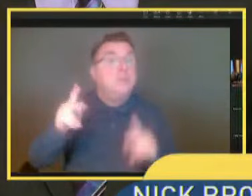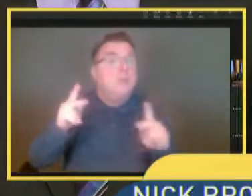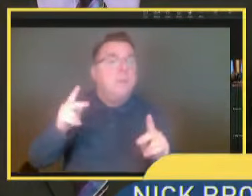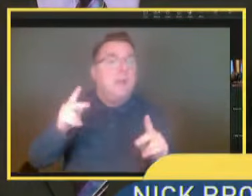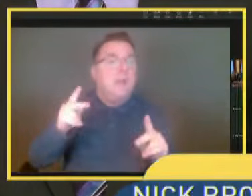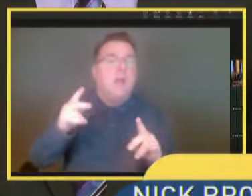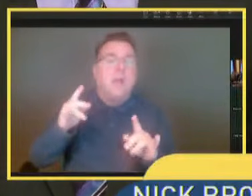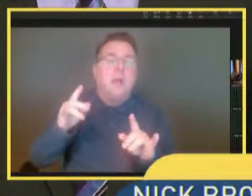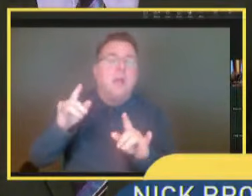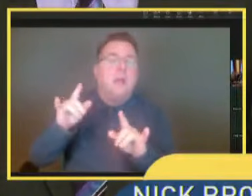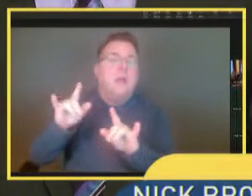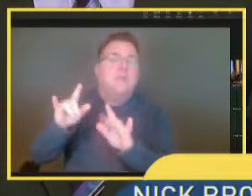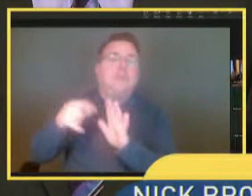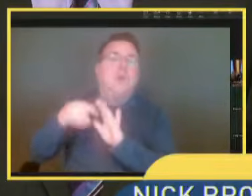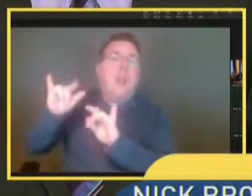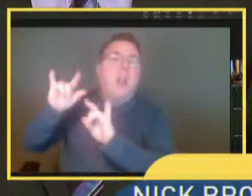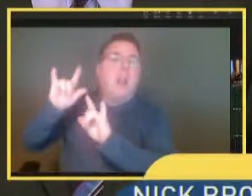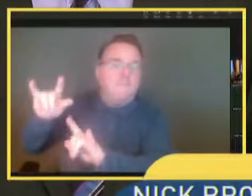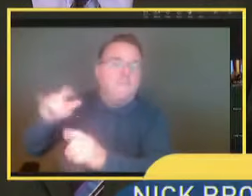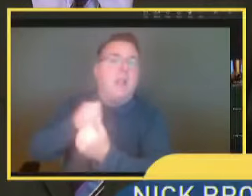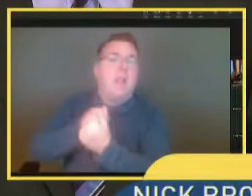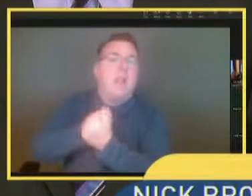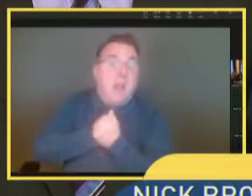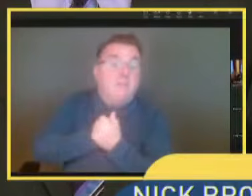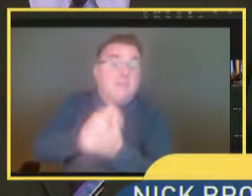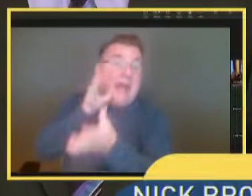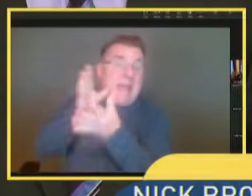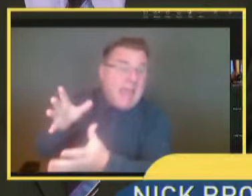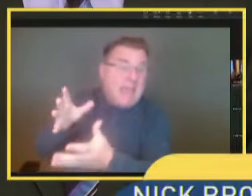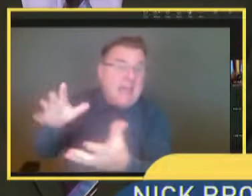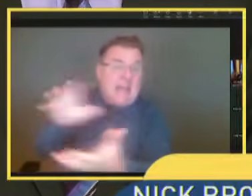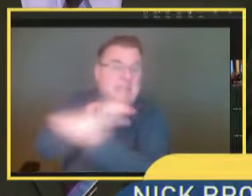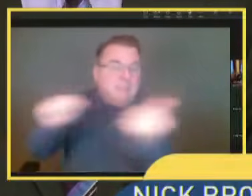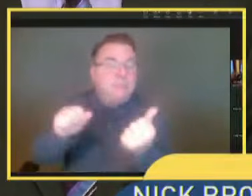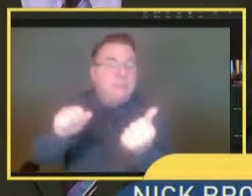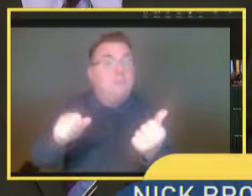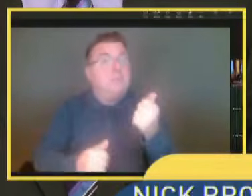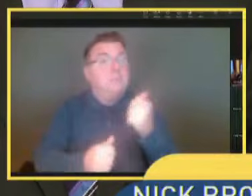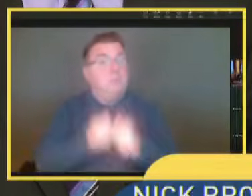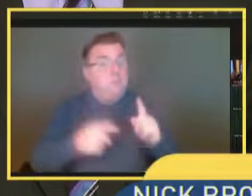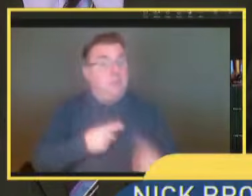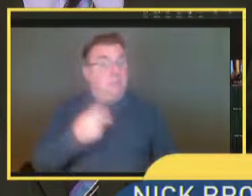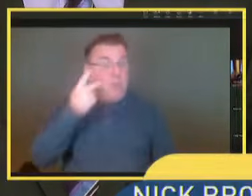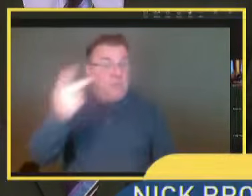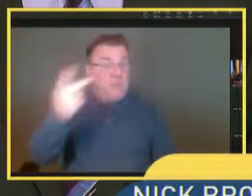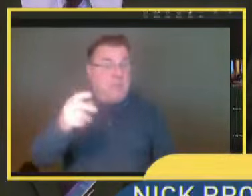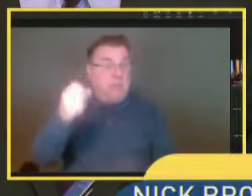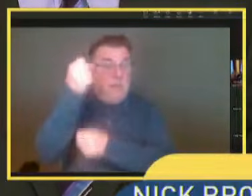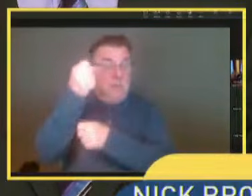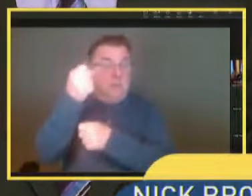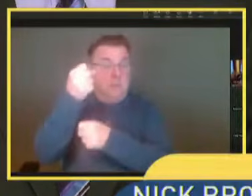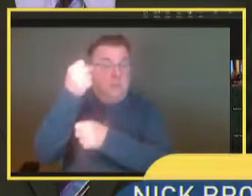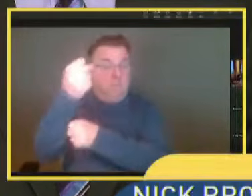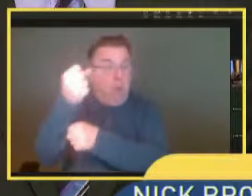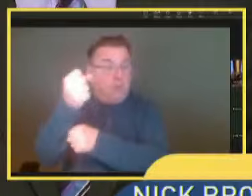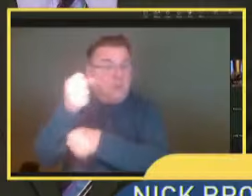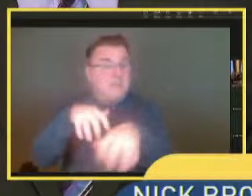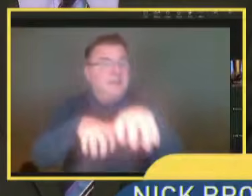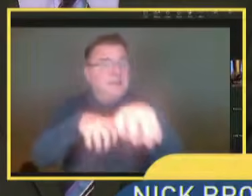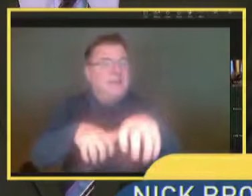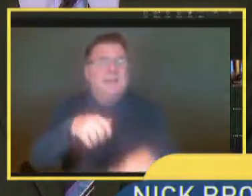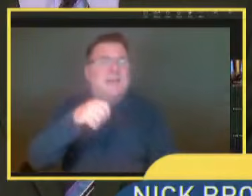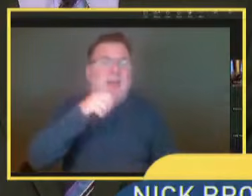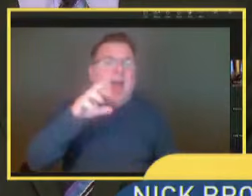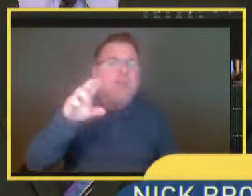community and not hate or harm. And the vast majority of people that you see in the streets in Minnesota, they're not radicals. They are